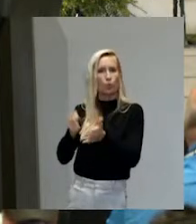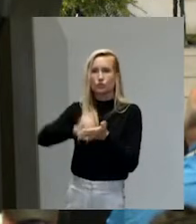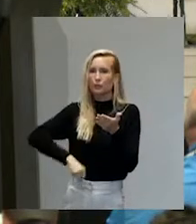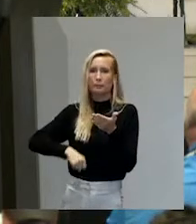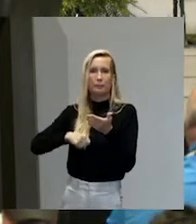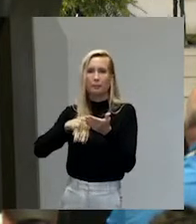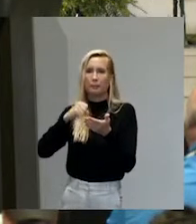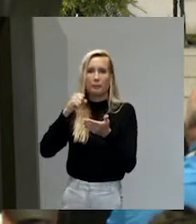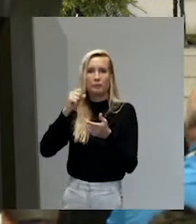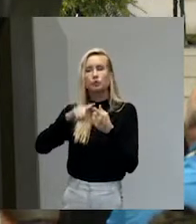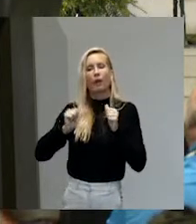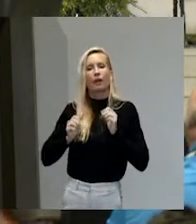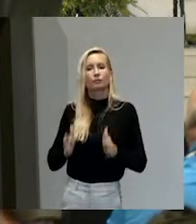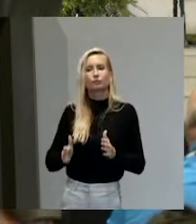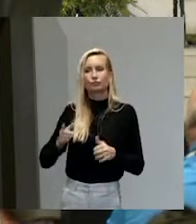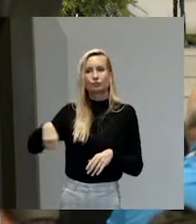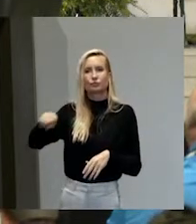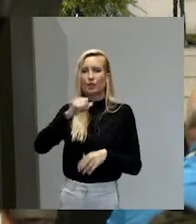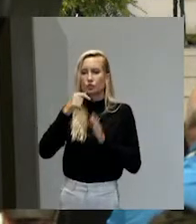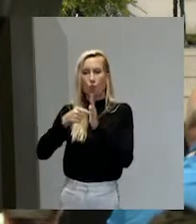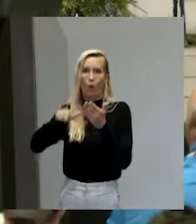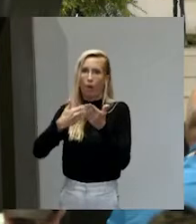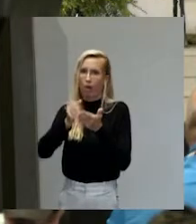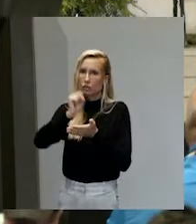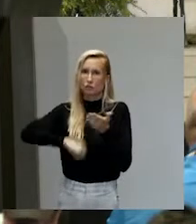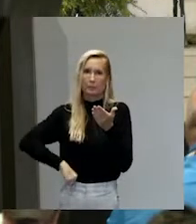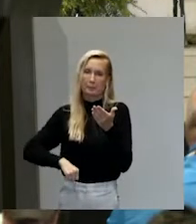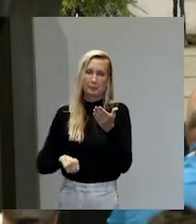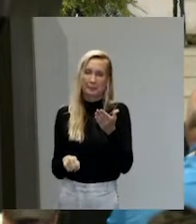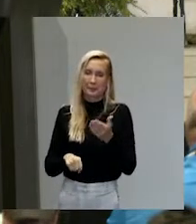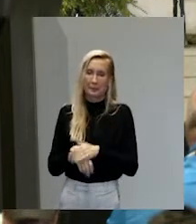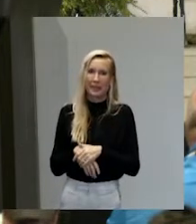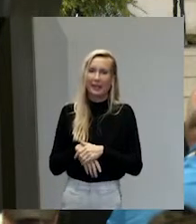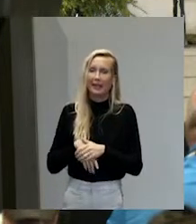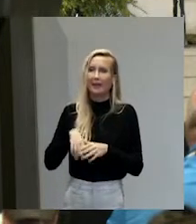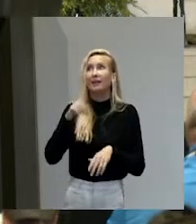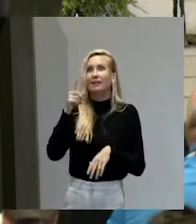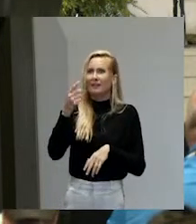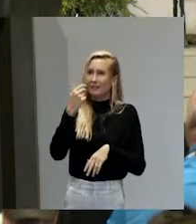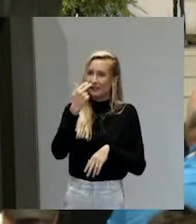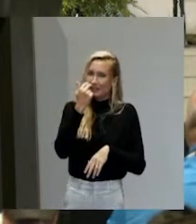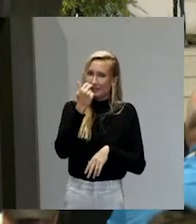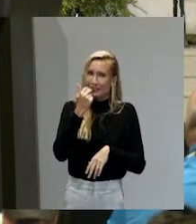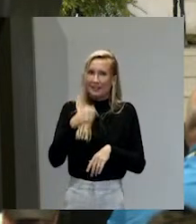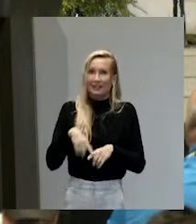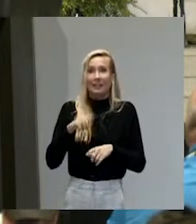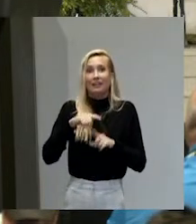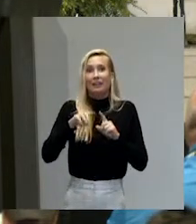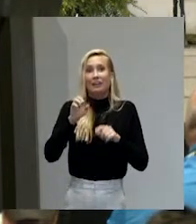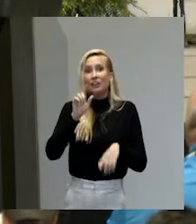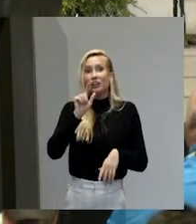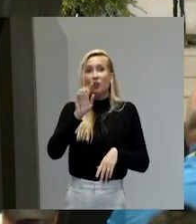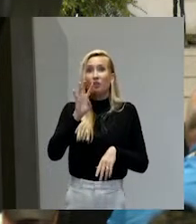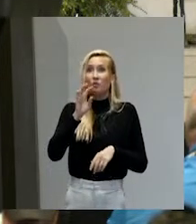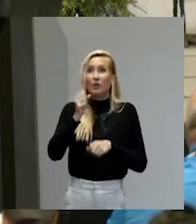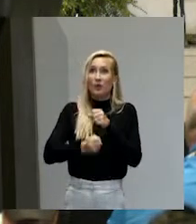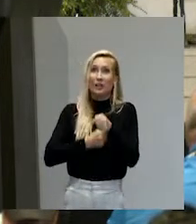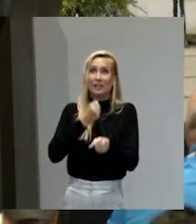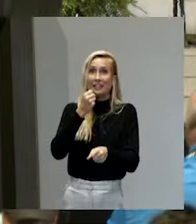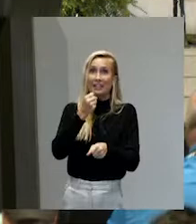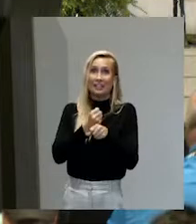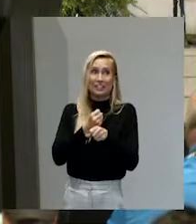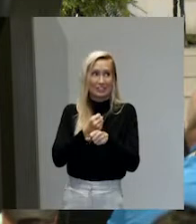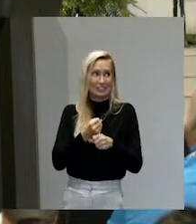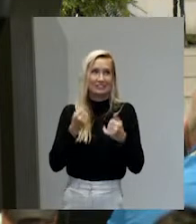To answer that's fine. It's 24 years. You think you'd have Avengers teed up, but anyway,